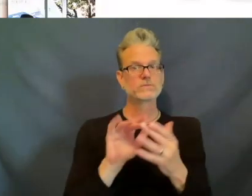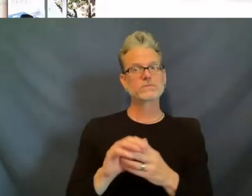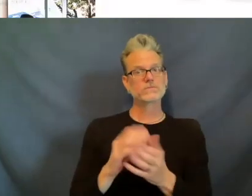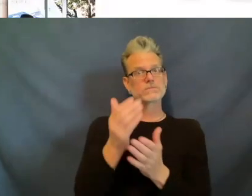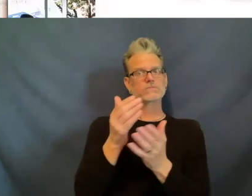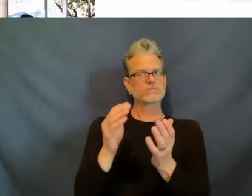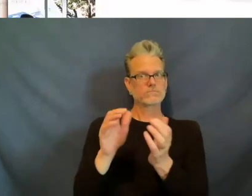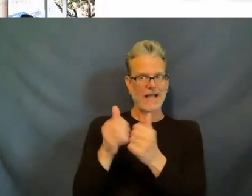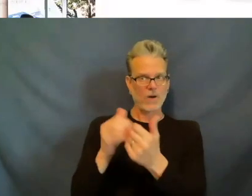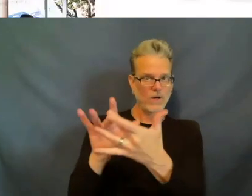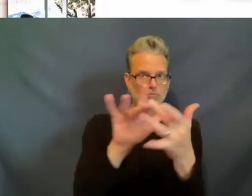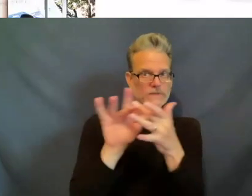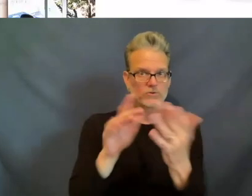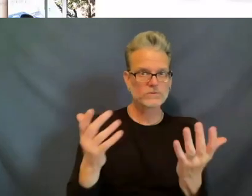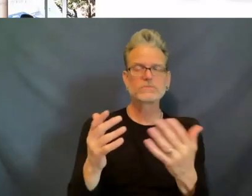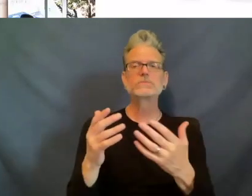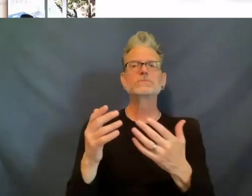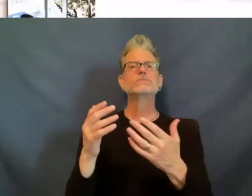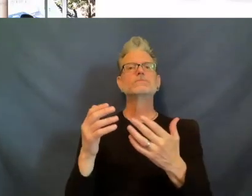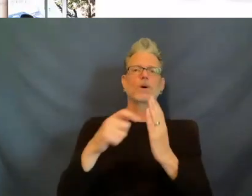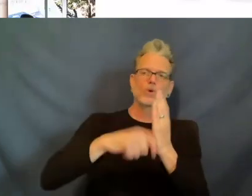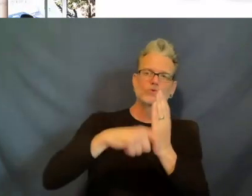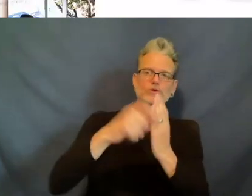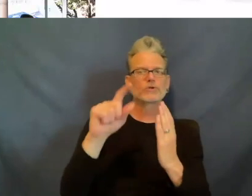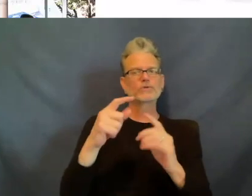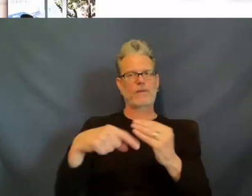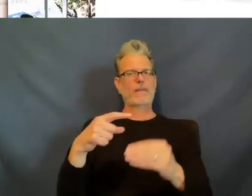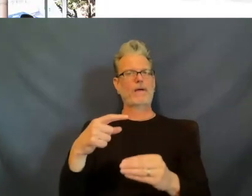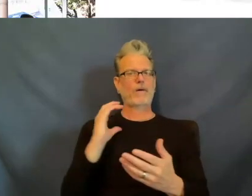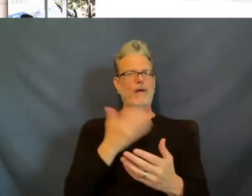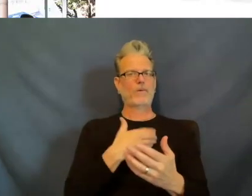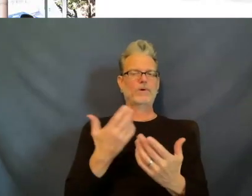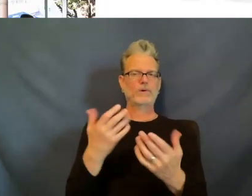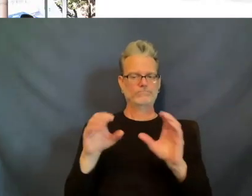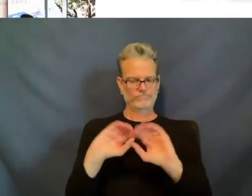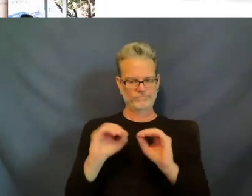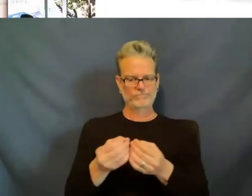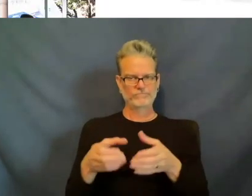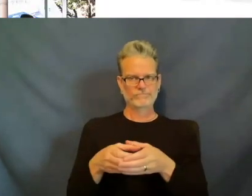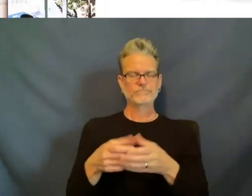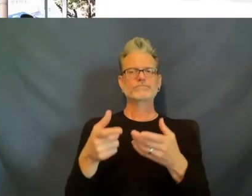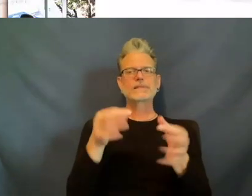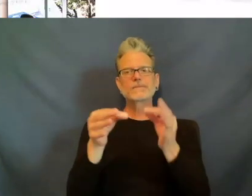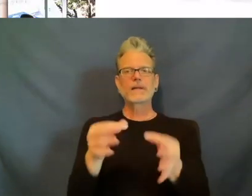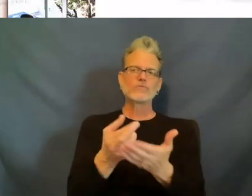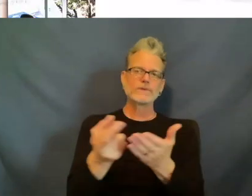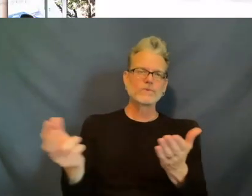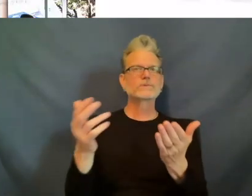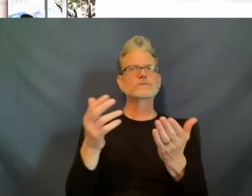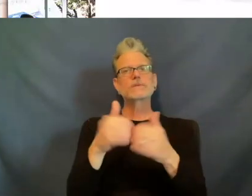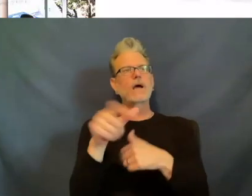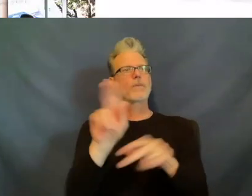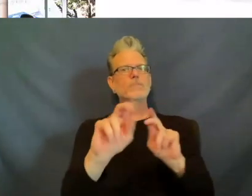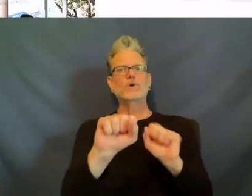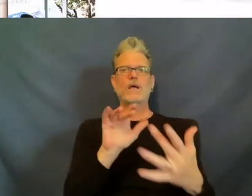mechanisms that we're working on is creating a brochure about our branch, explaining our services, resources, and ways that folks can